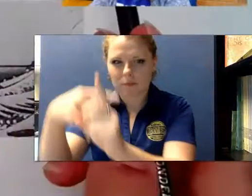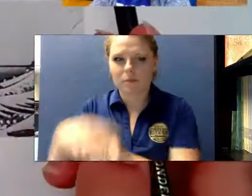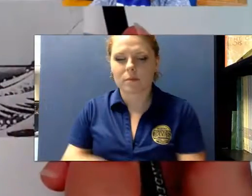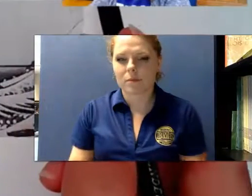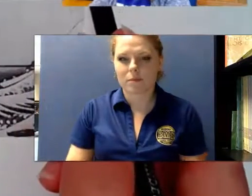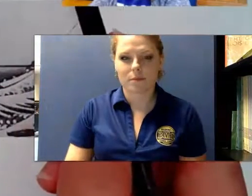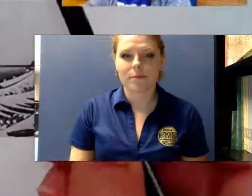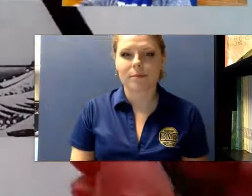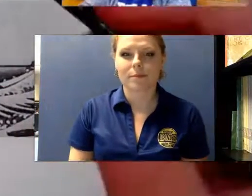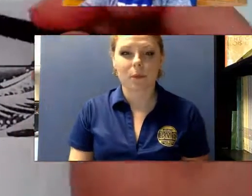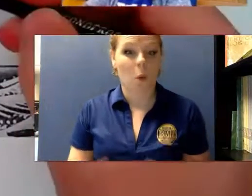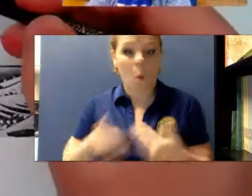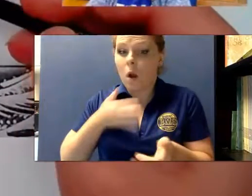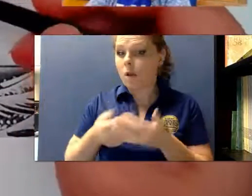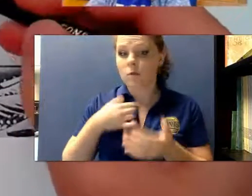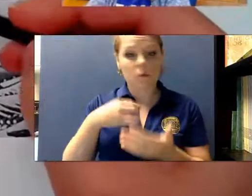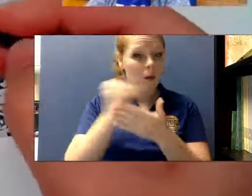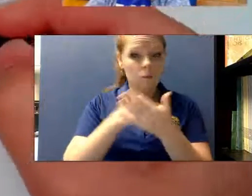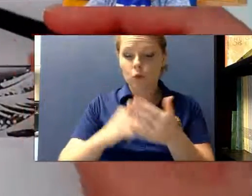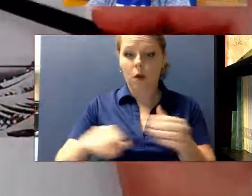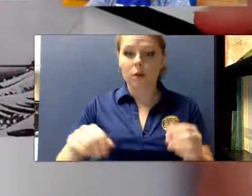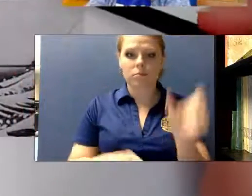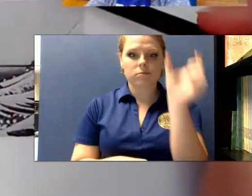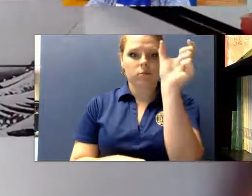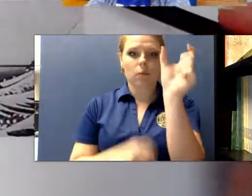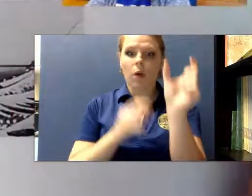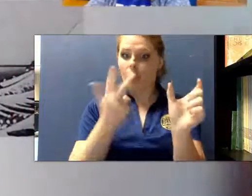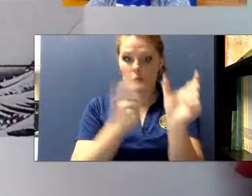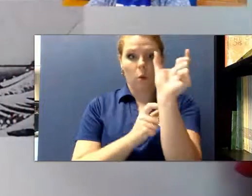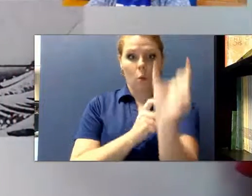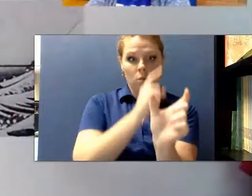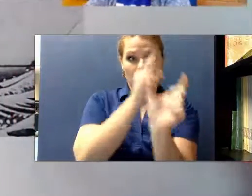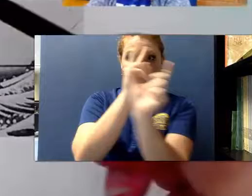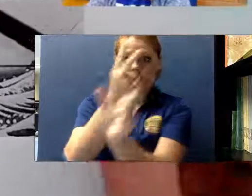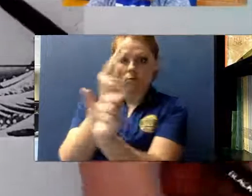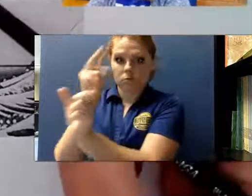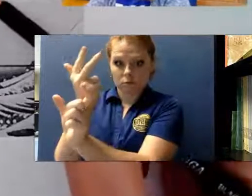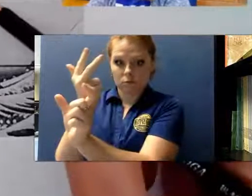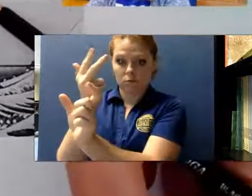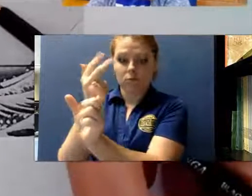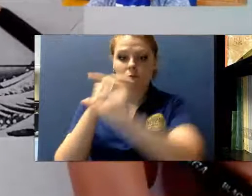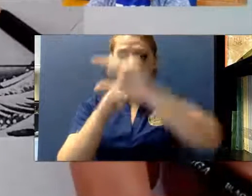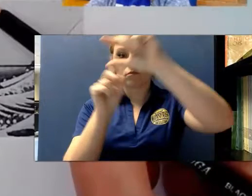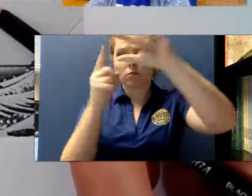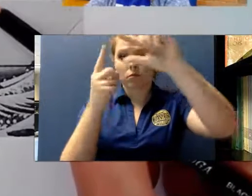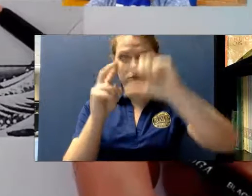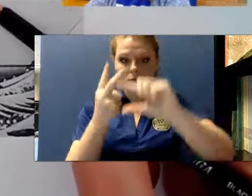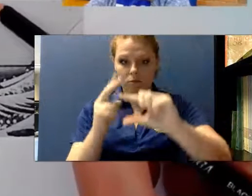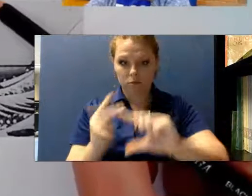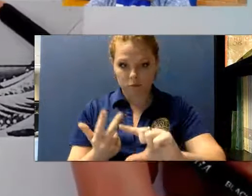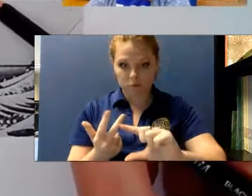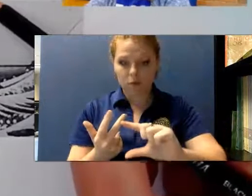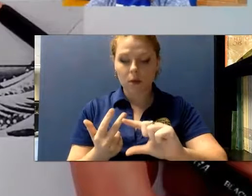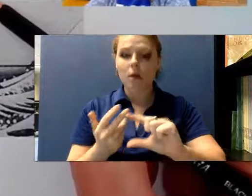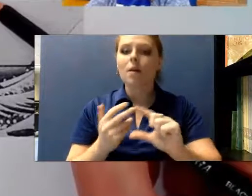my whatever it is that I'm drawing up into thirds, vertically and horizontally, and then I'm trying to put the main